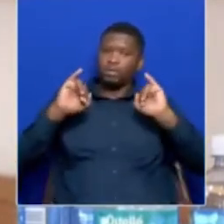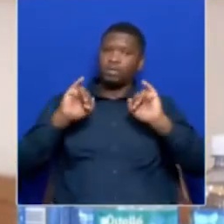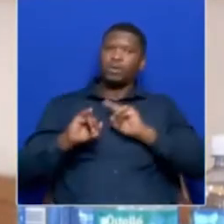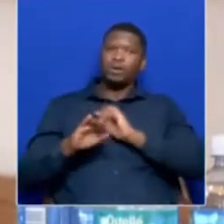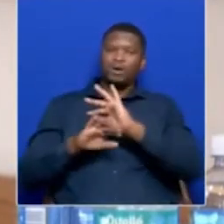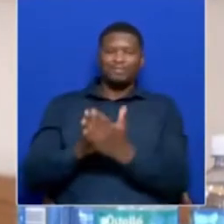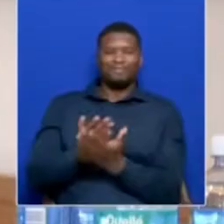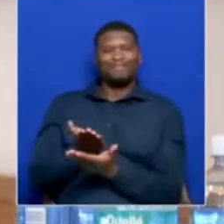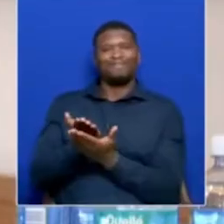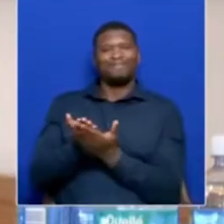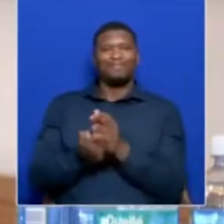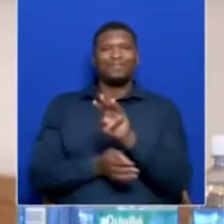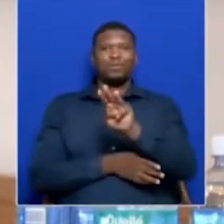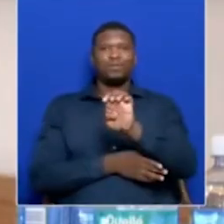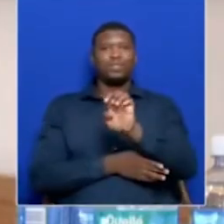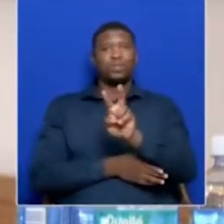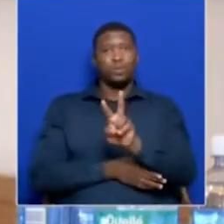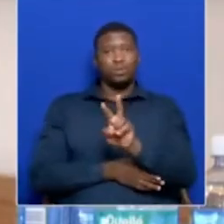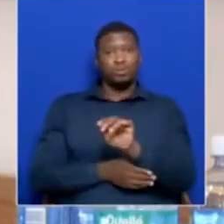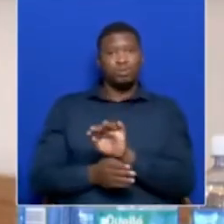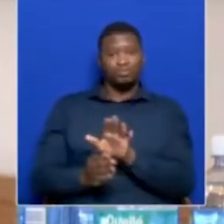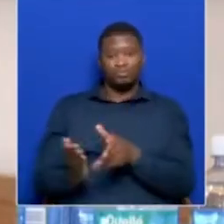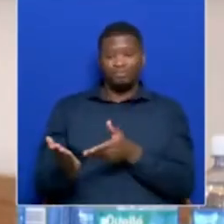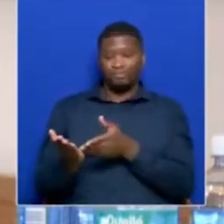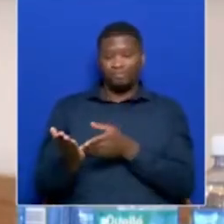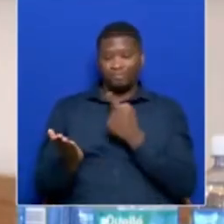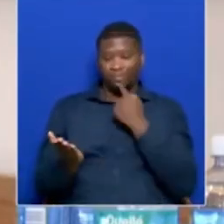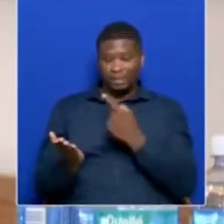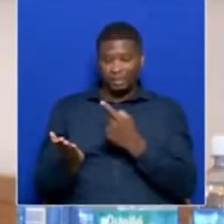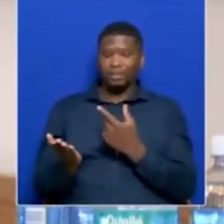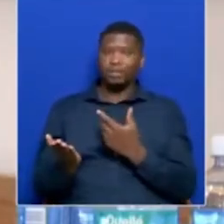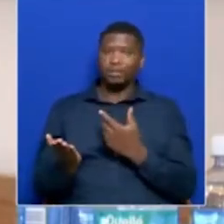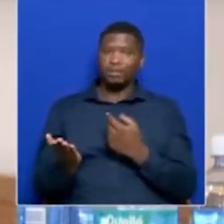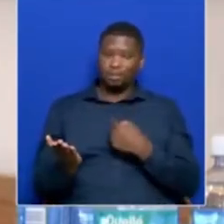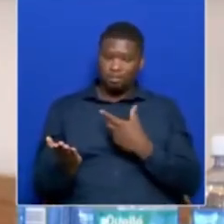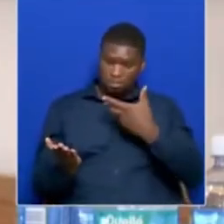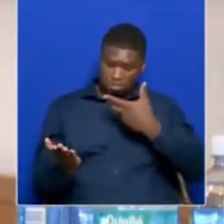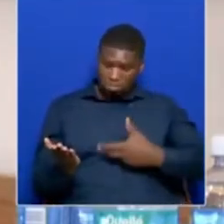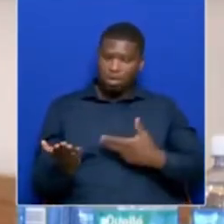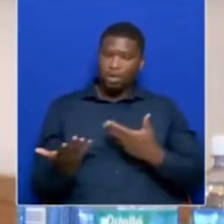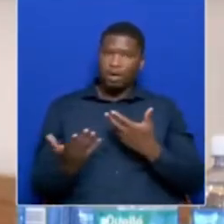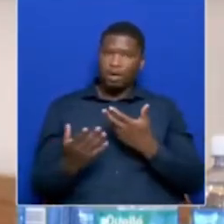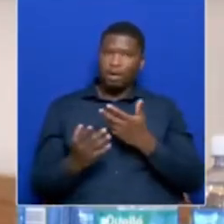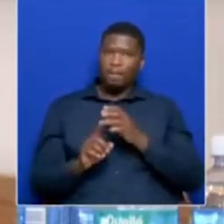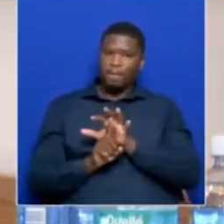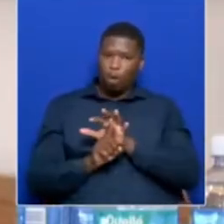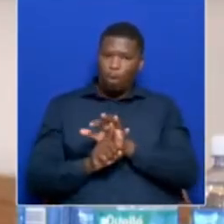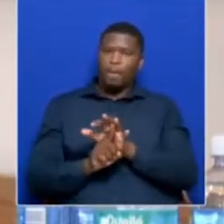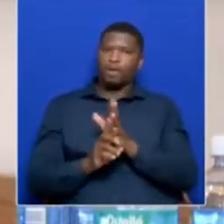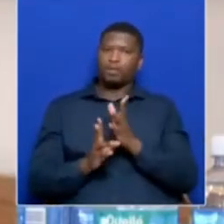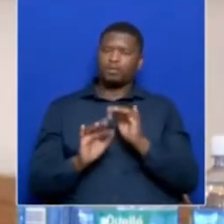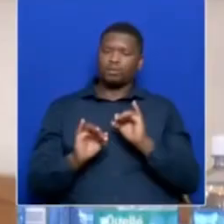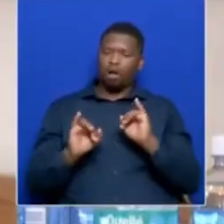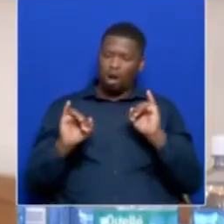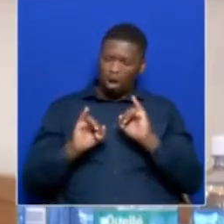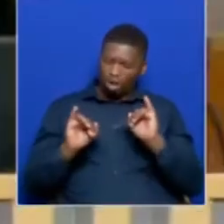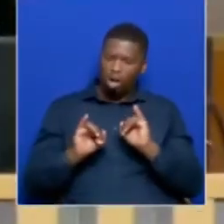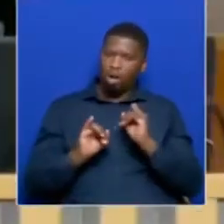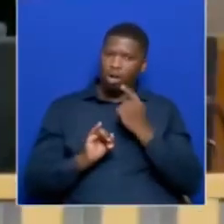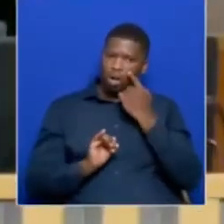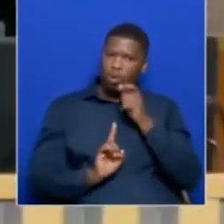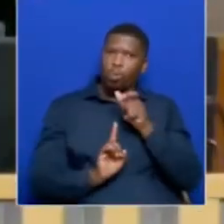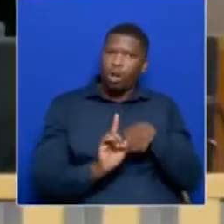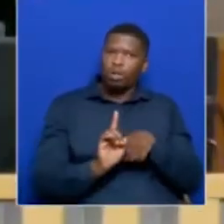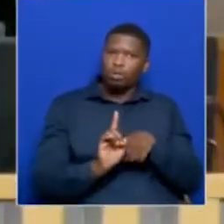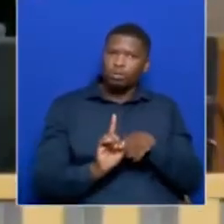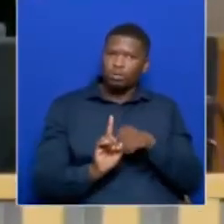5, Okay. he says, I'm a compelled state critical witness. He called himself a critical witness. Okay.